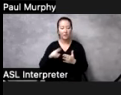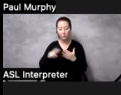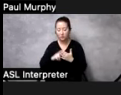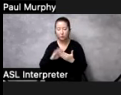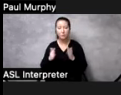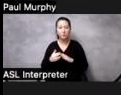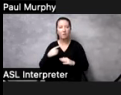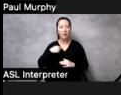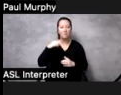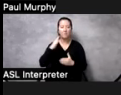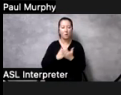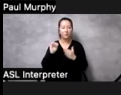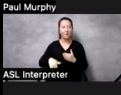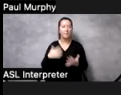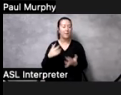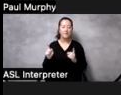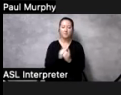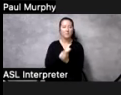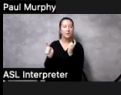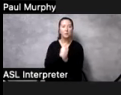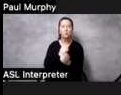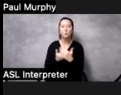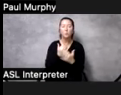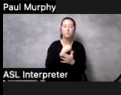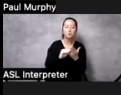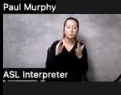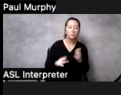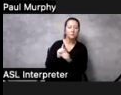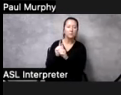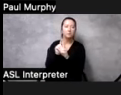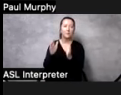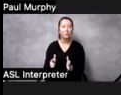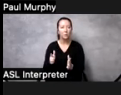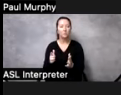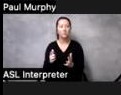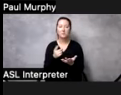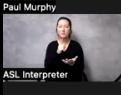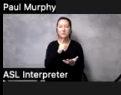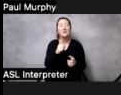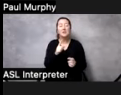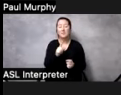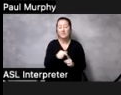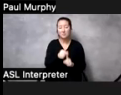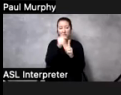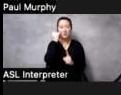meeting other students or mentors who they can relate to, especially if they're coming from smaller